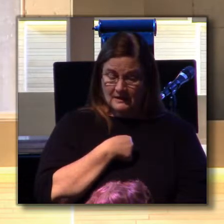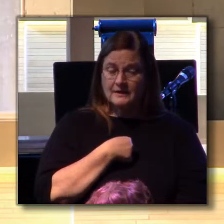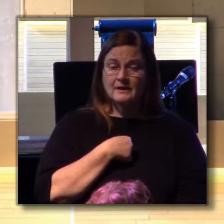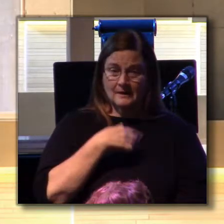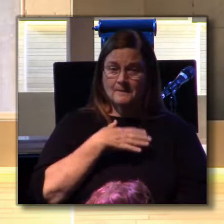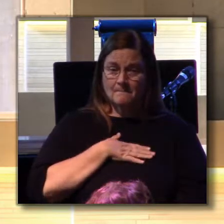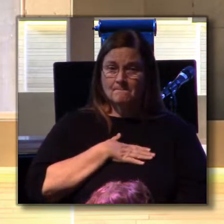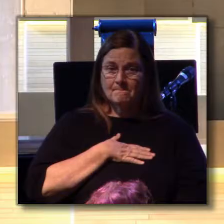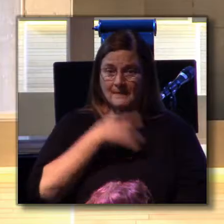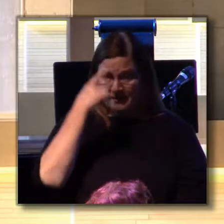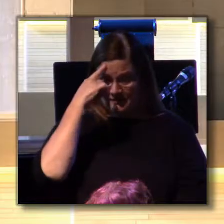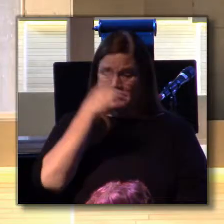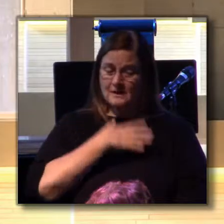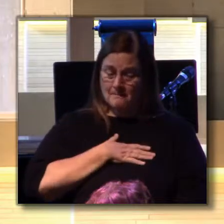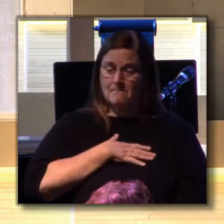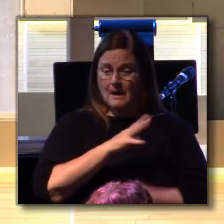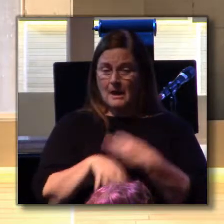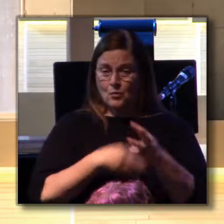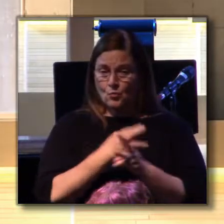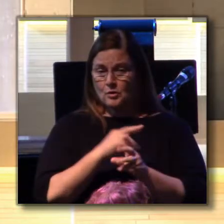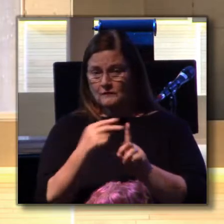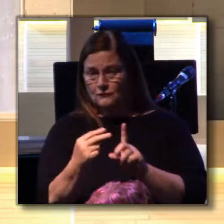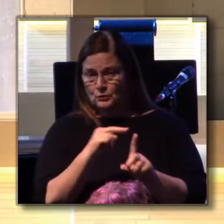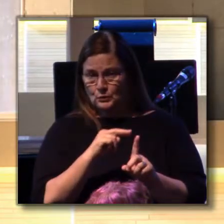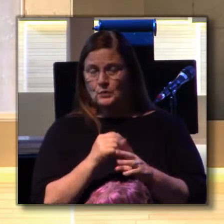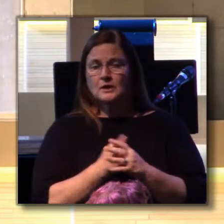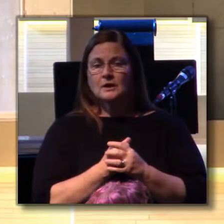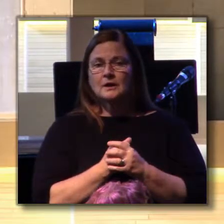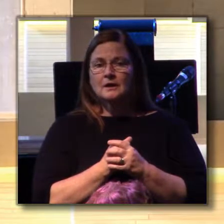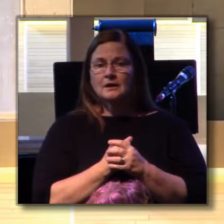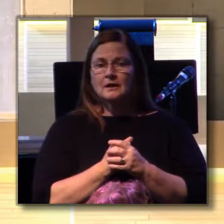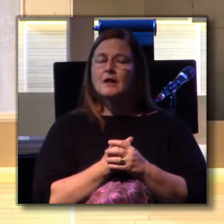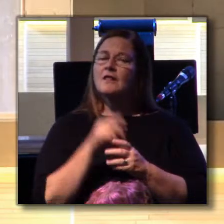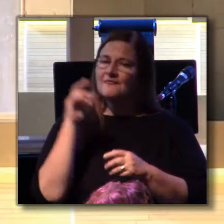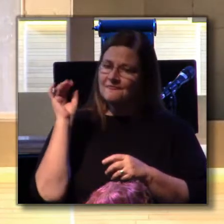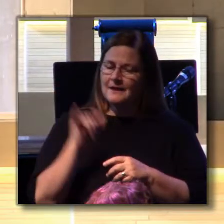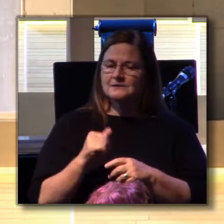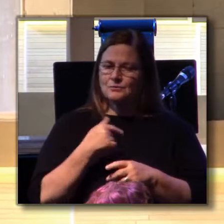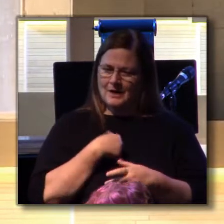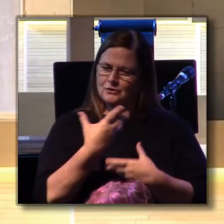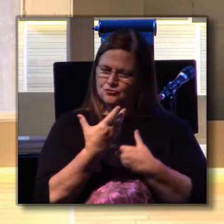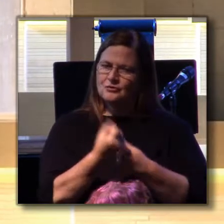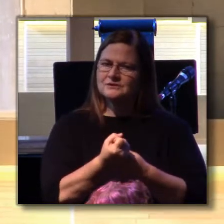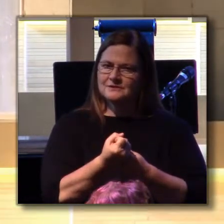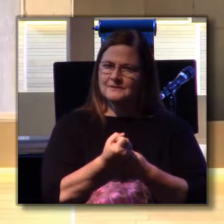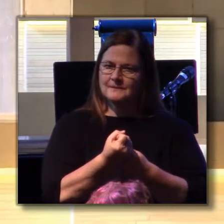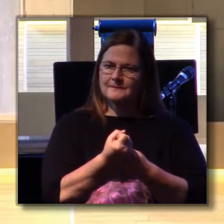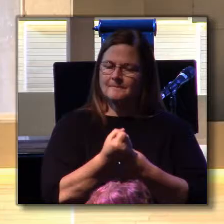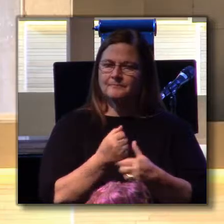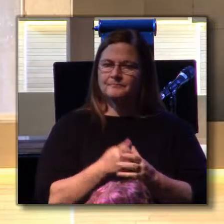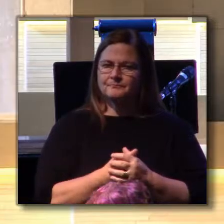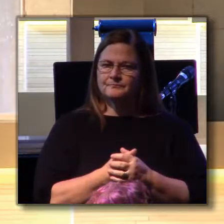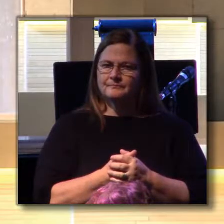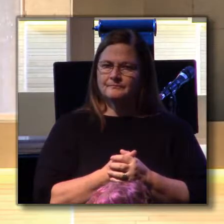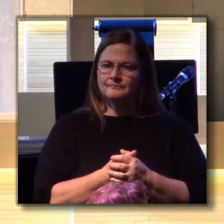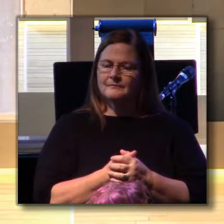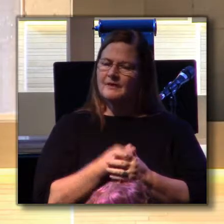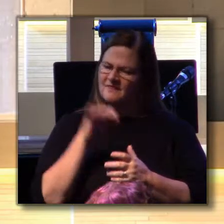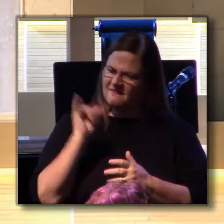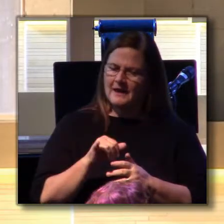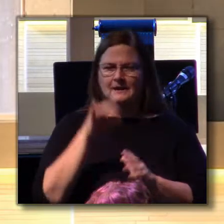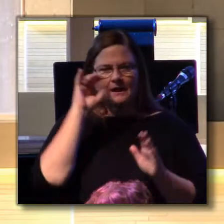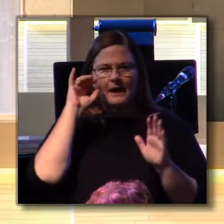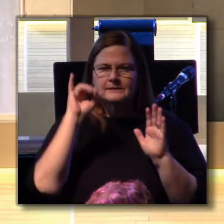in my worldview, that's what I was trusting in. I was trusting in that identity. I